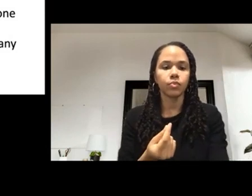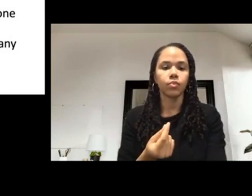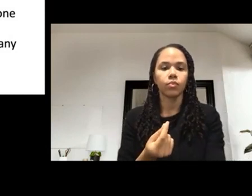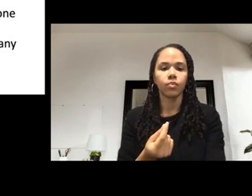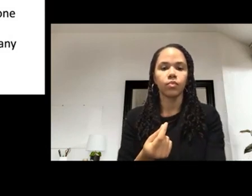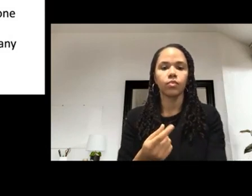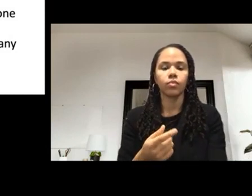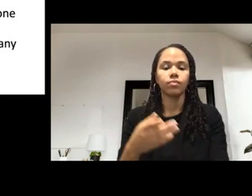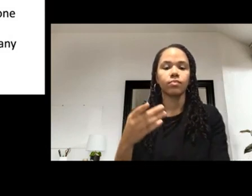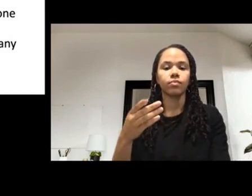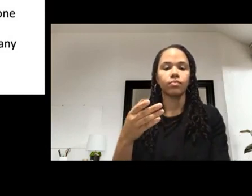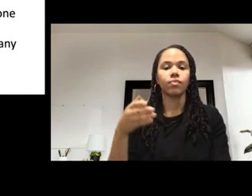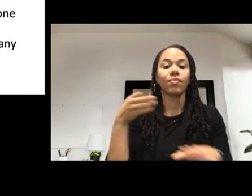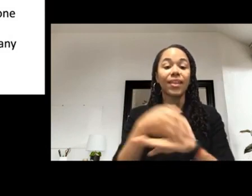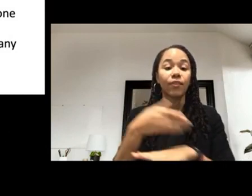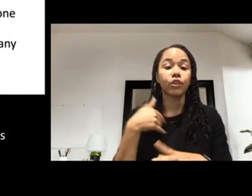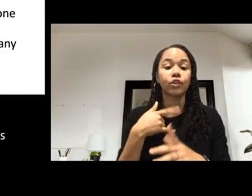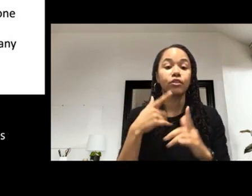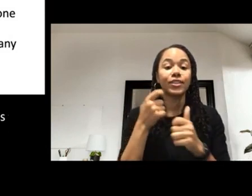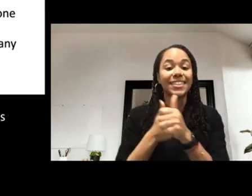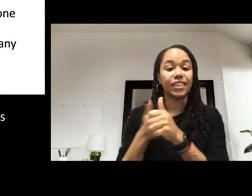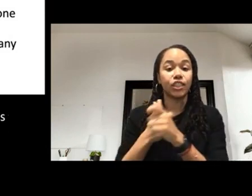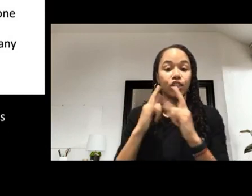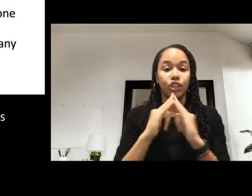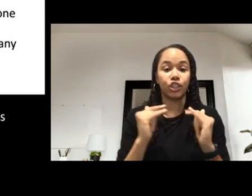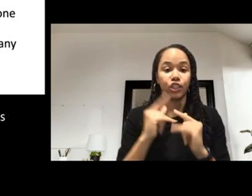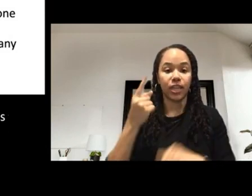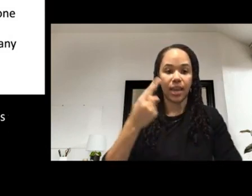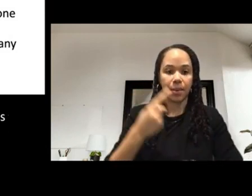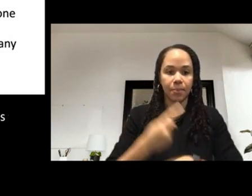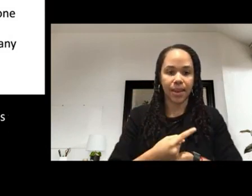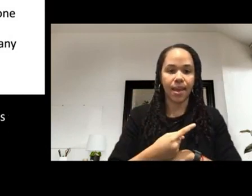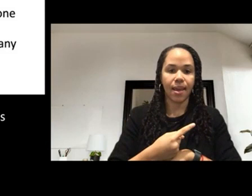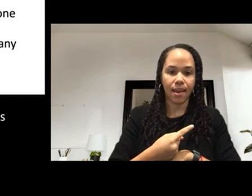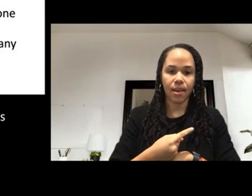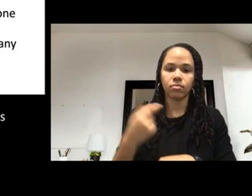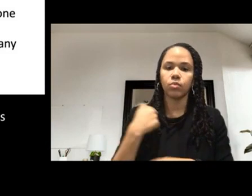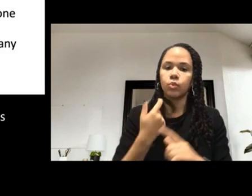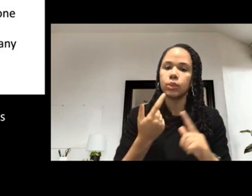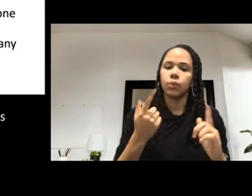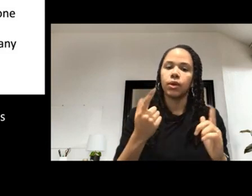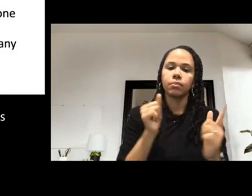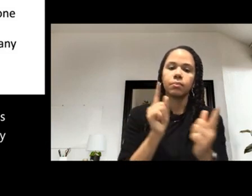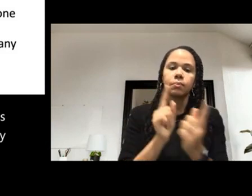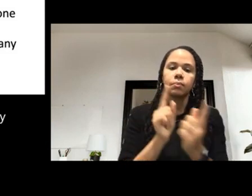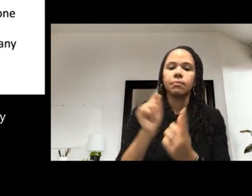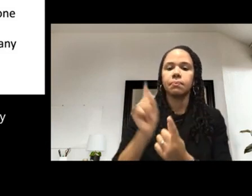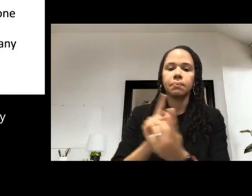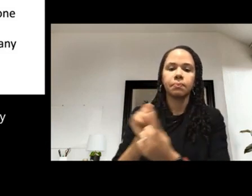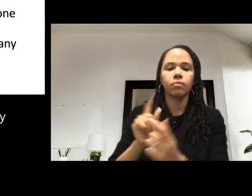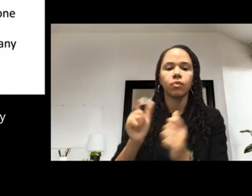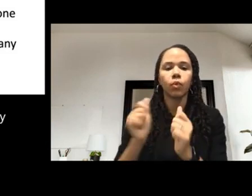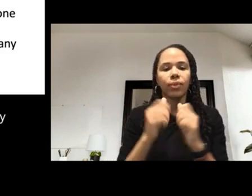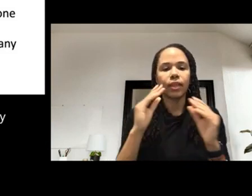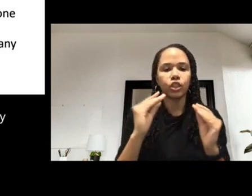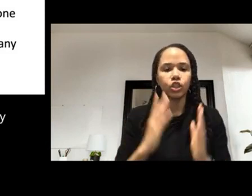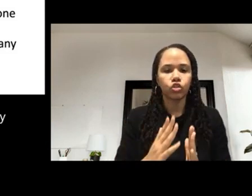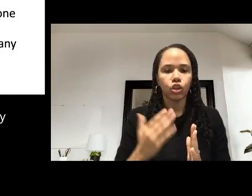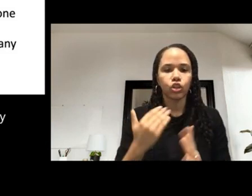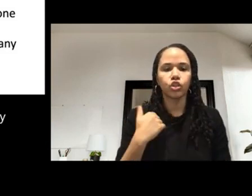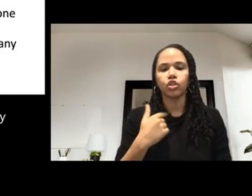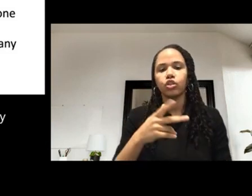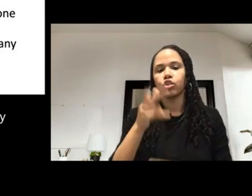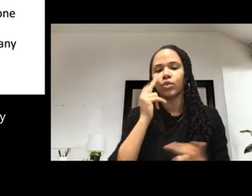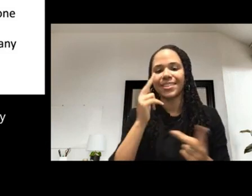the instructors to discuss each student and what their progress was like, and see if we had to make any changes for the next day. So it was very, very hands-on,